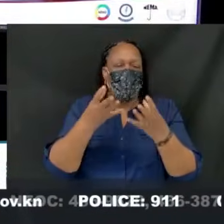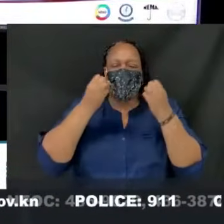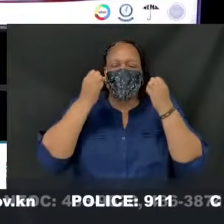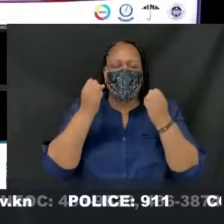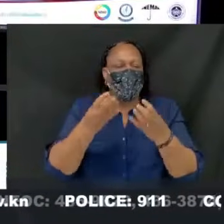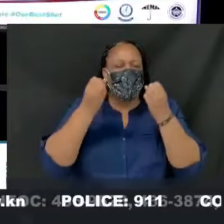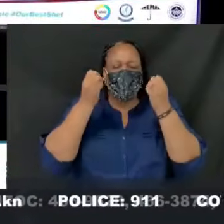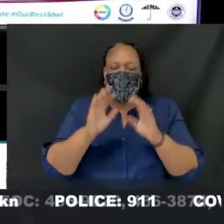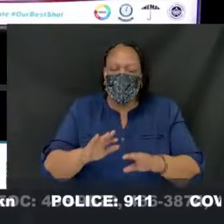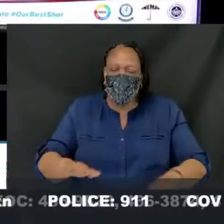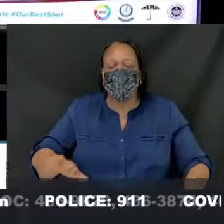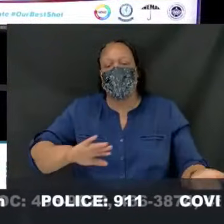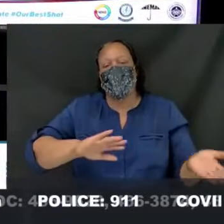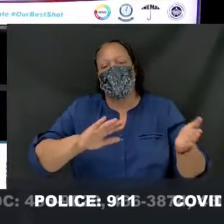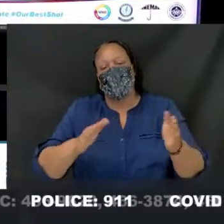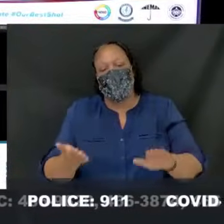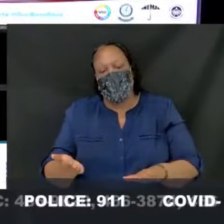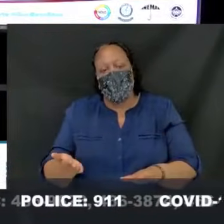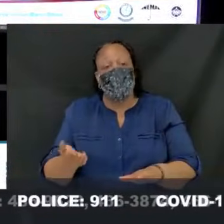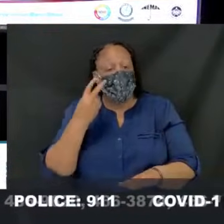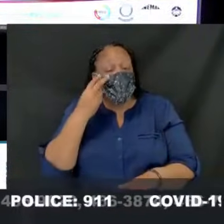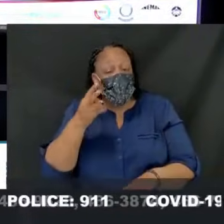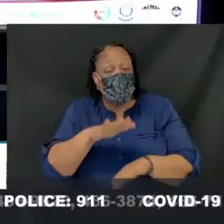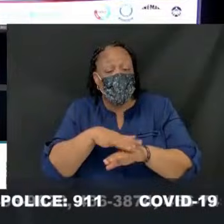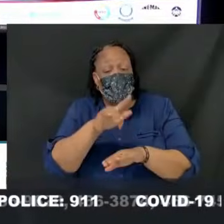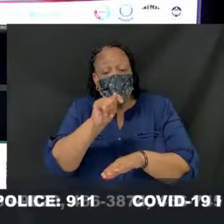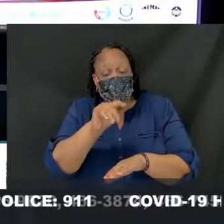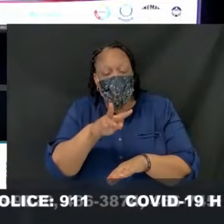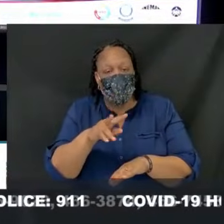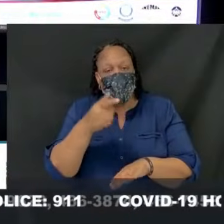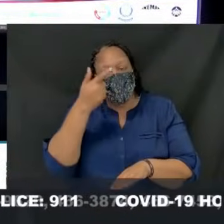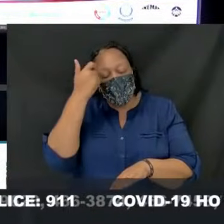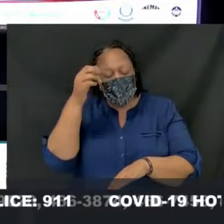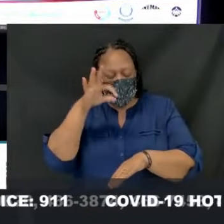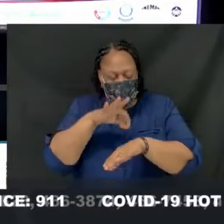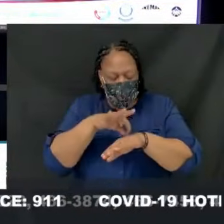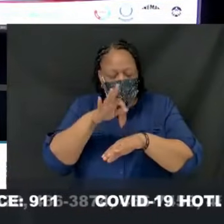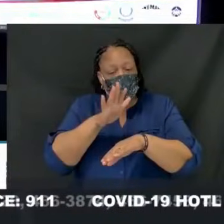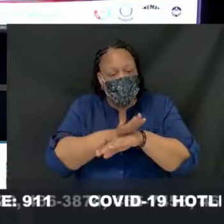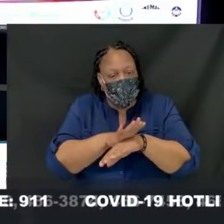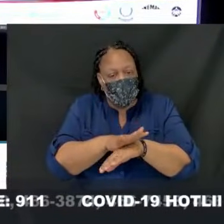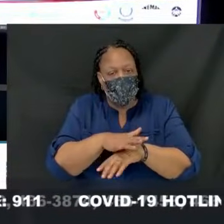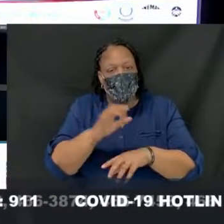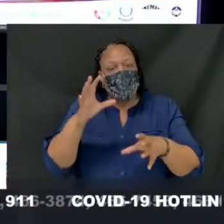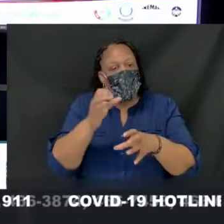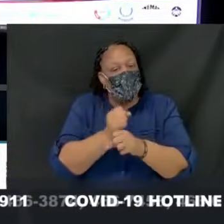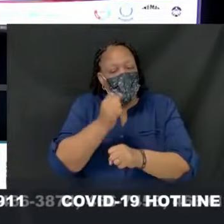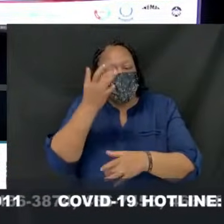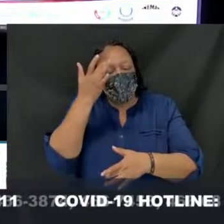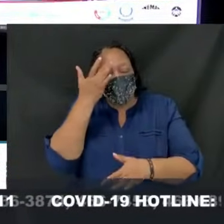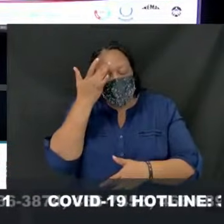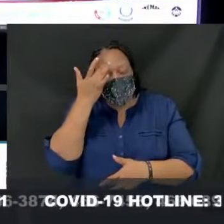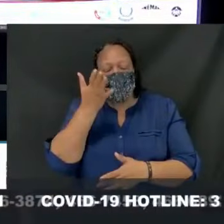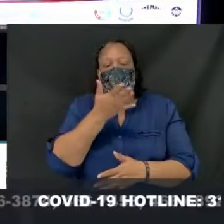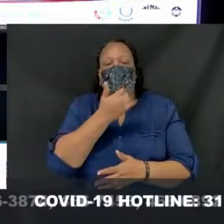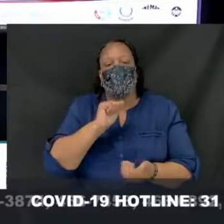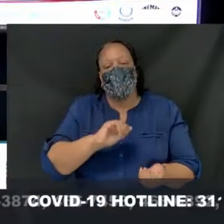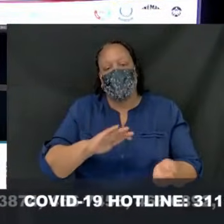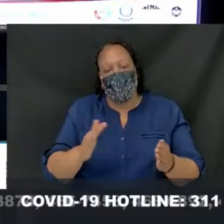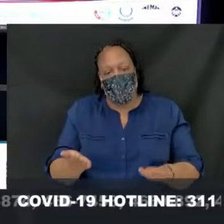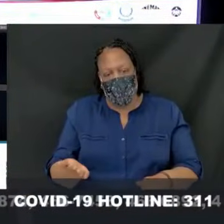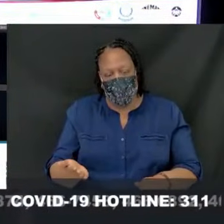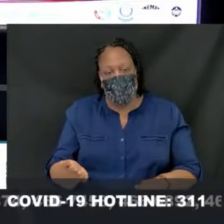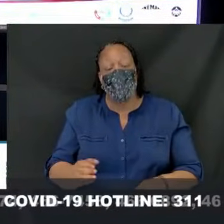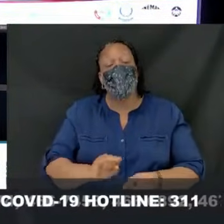each year die from malaria. And now they have something to save the